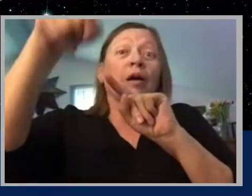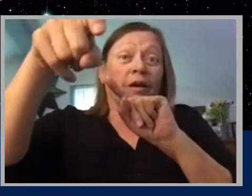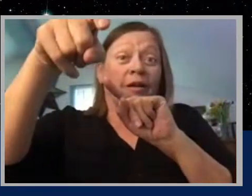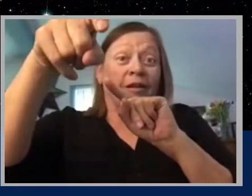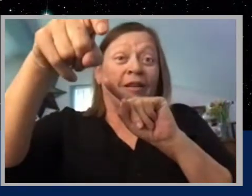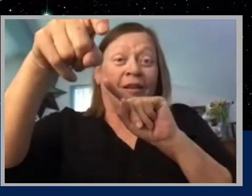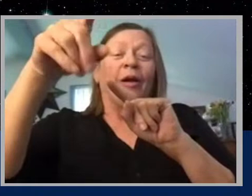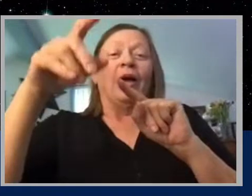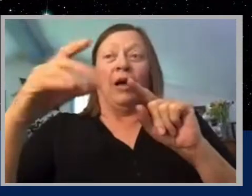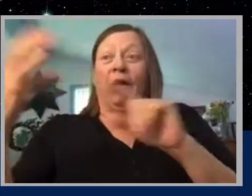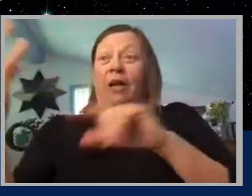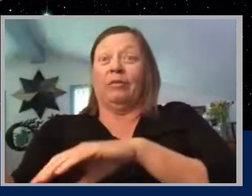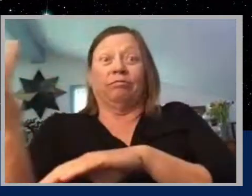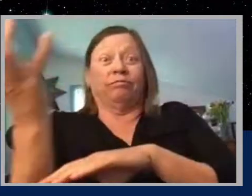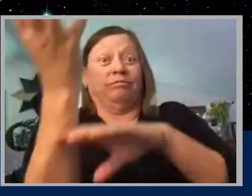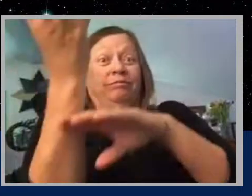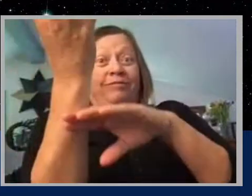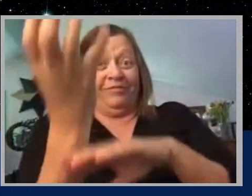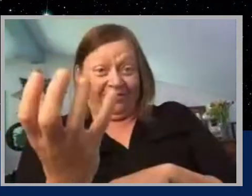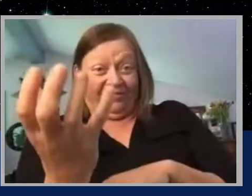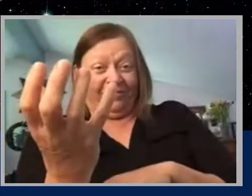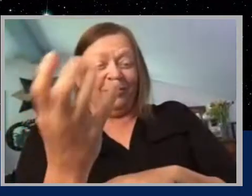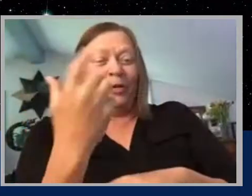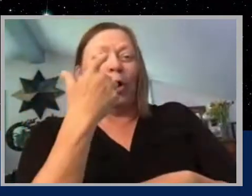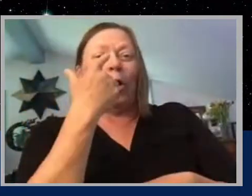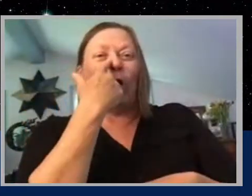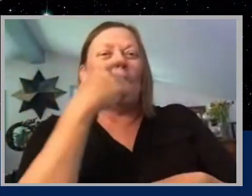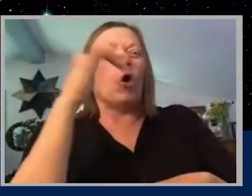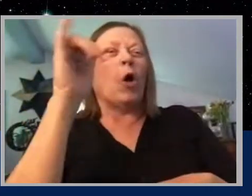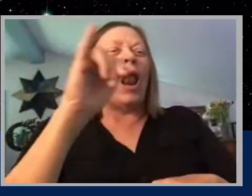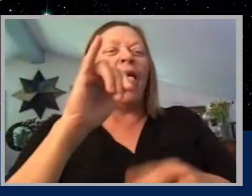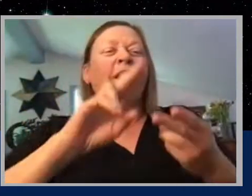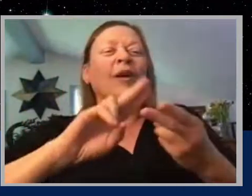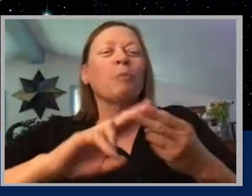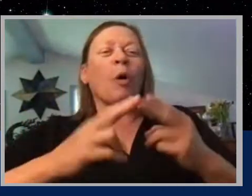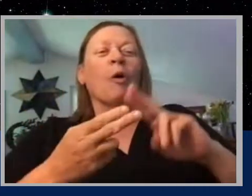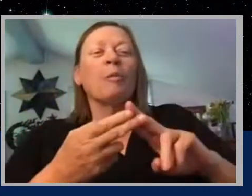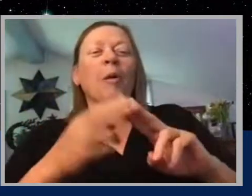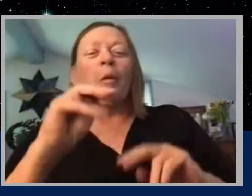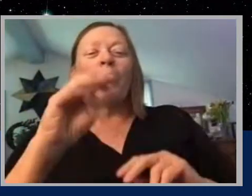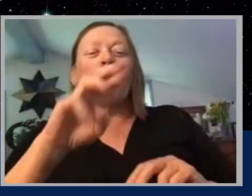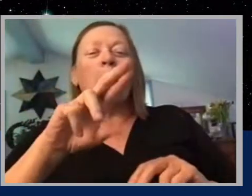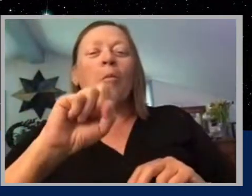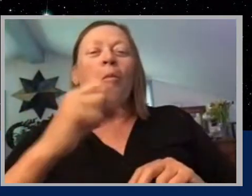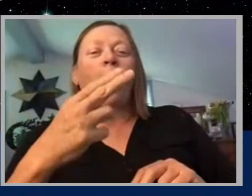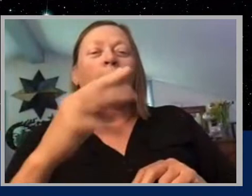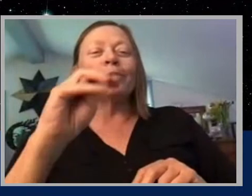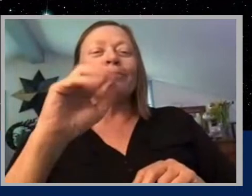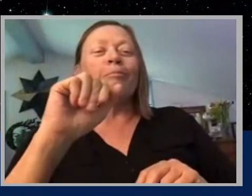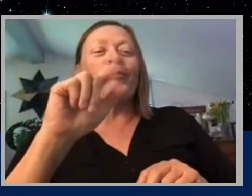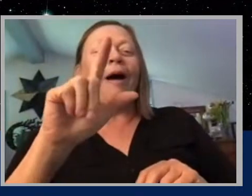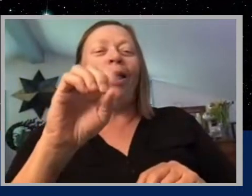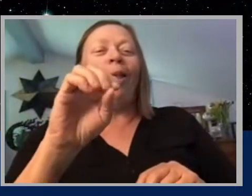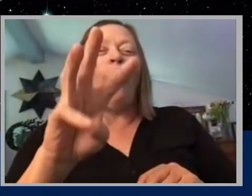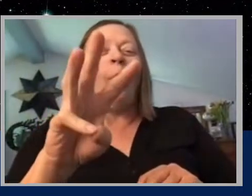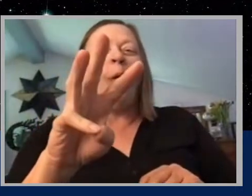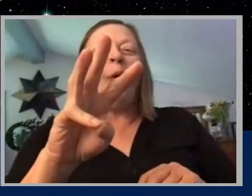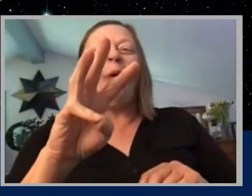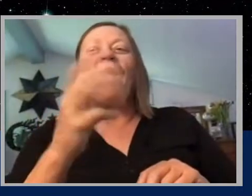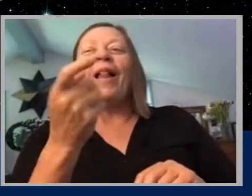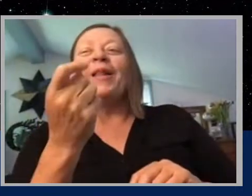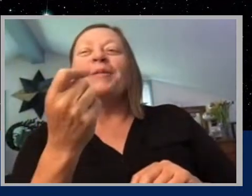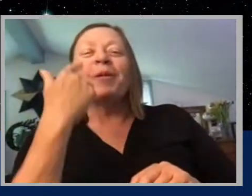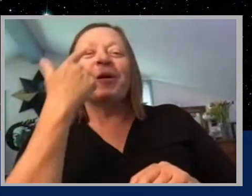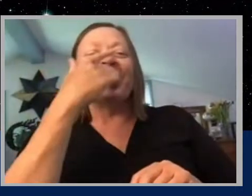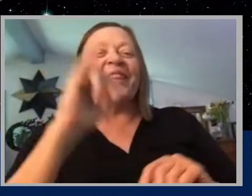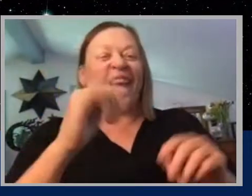this capsule, this egg-shaped marshmallow, which is what it looks like once it's come back. We love it's like a toasty marshmallow. And they sit it